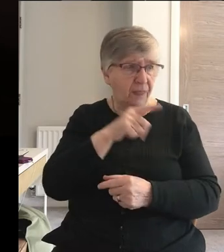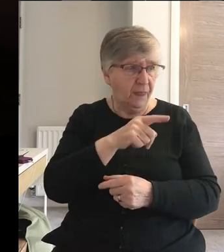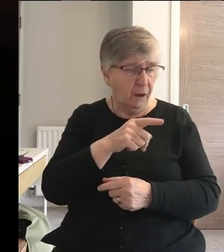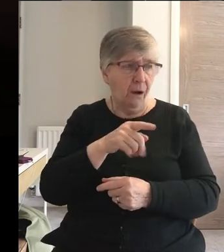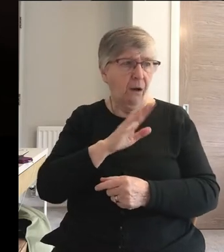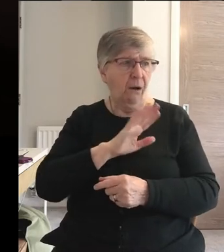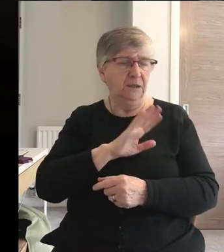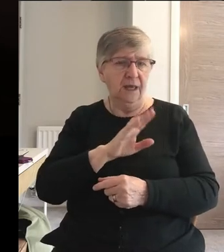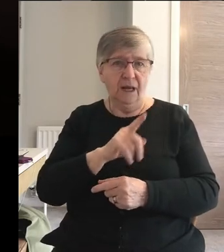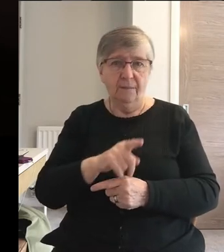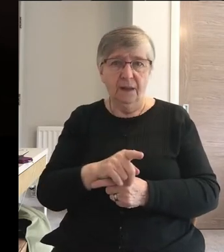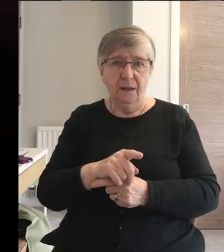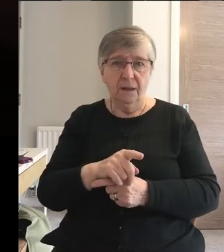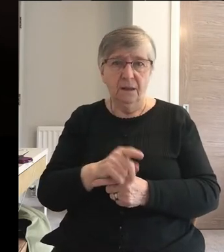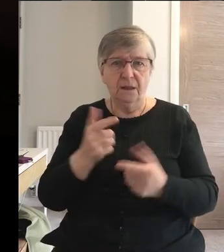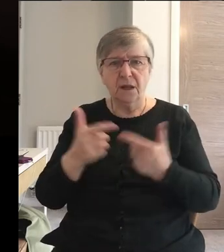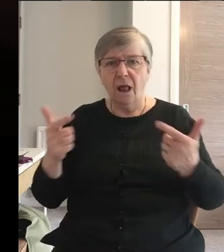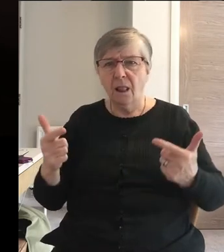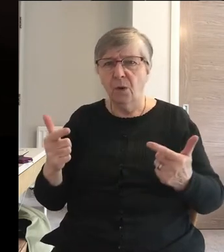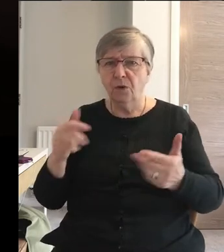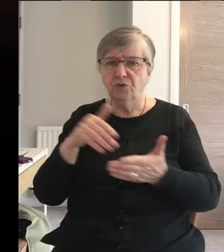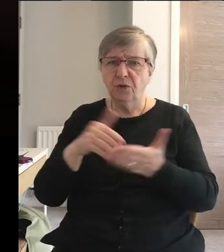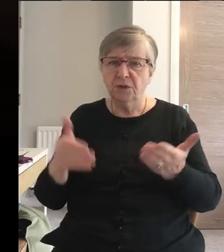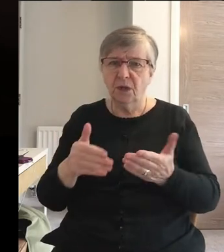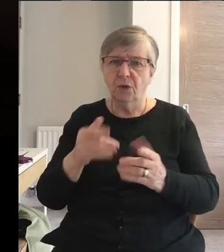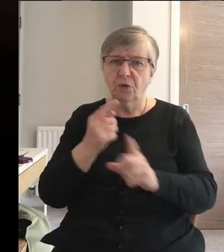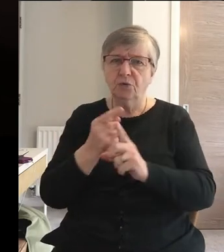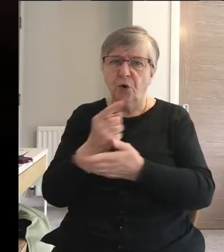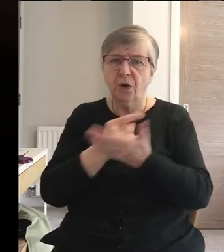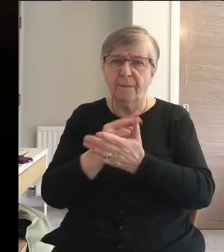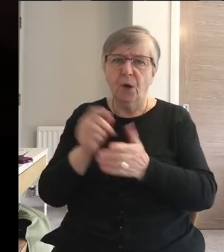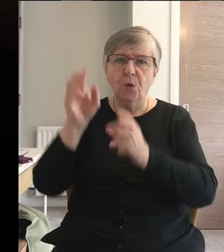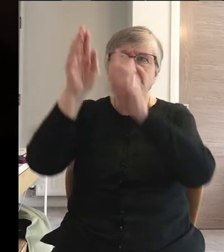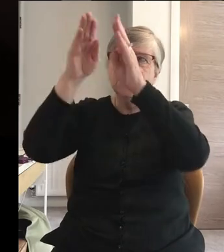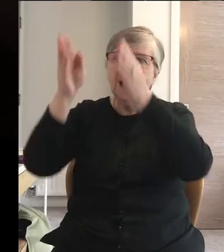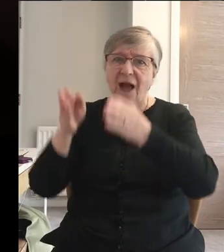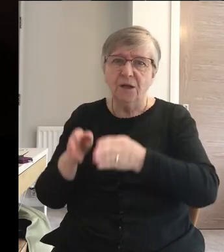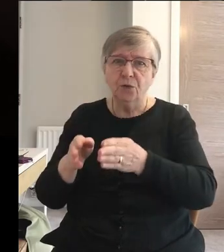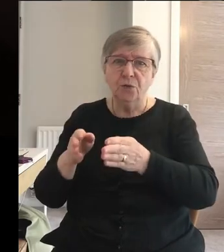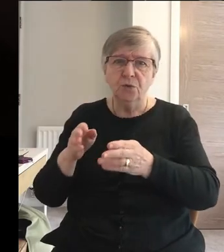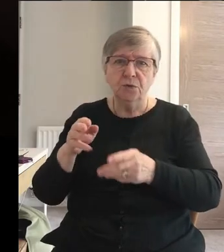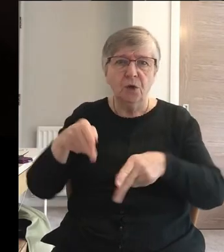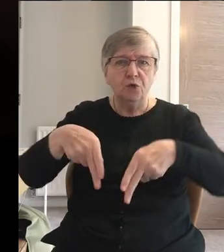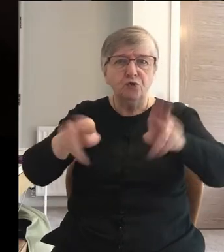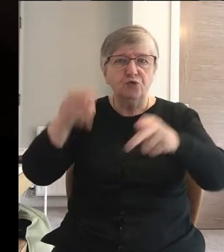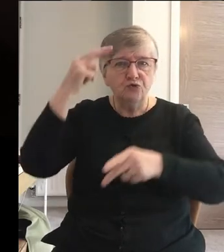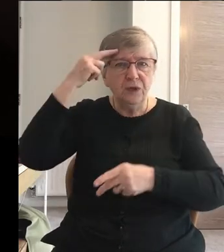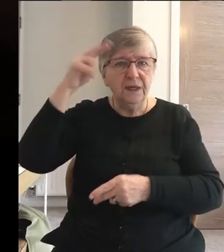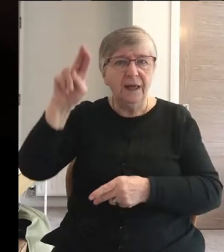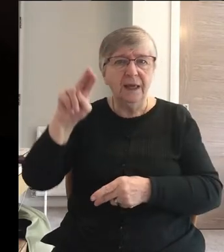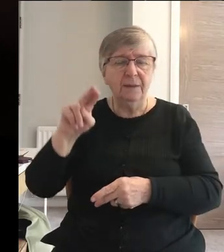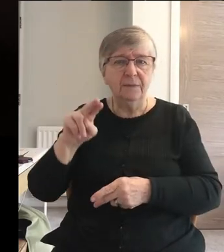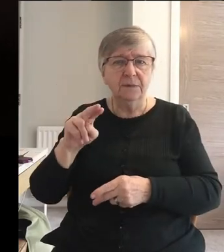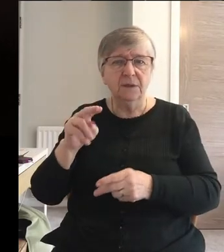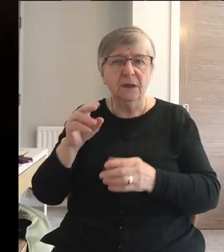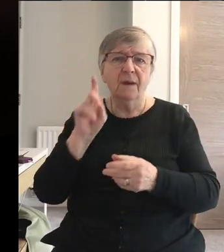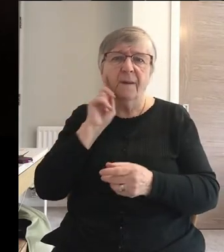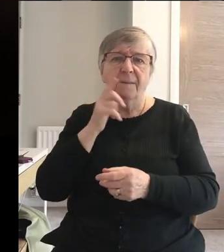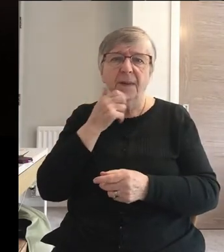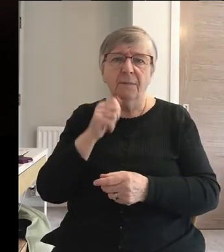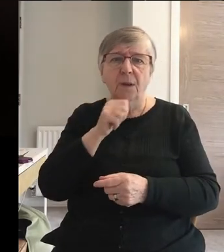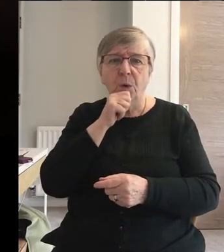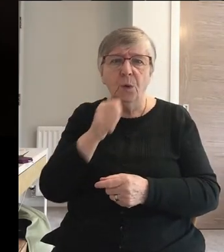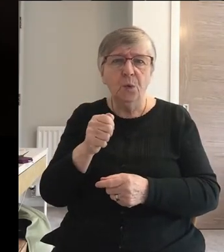There's much being made at the moment about statues and street names of folks that were done to honour folks